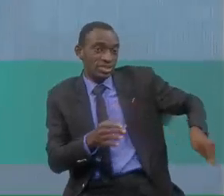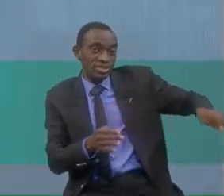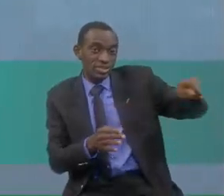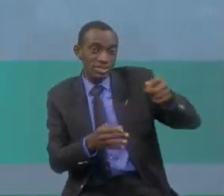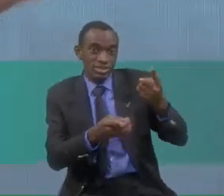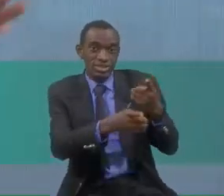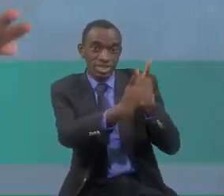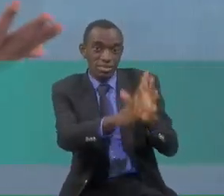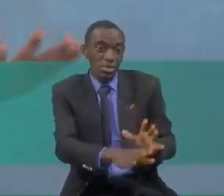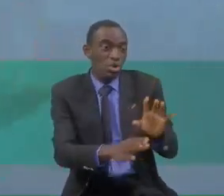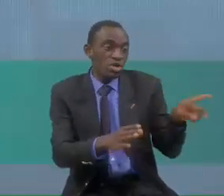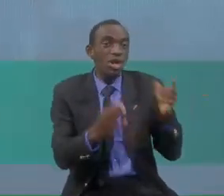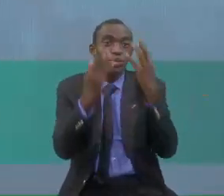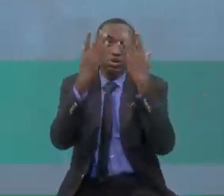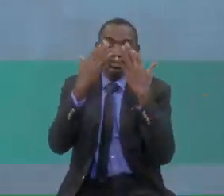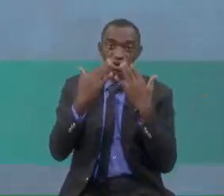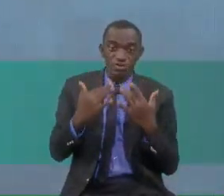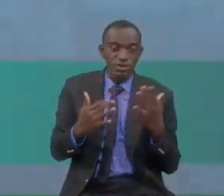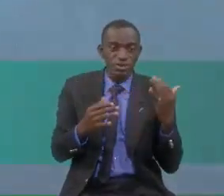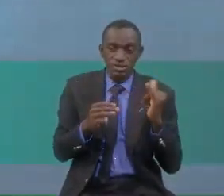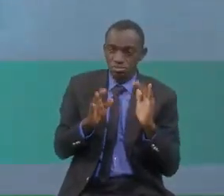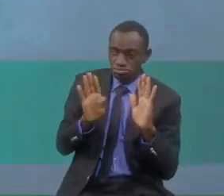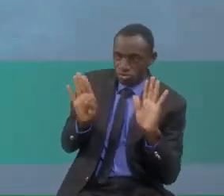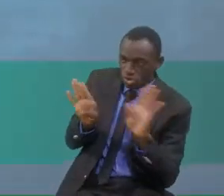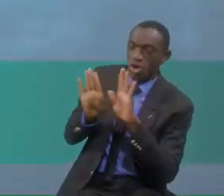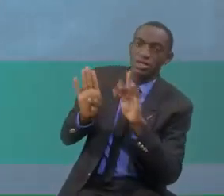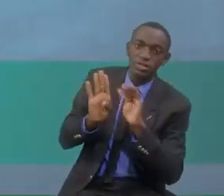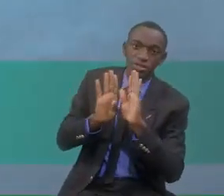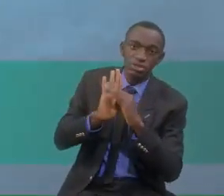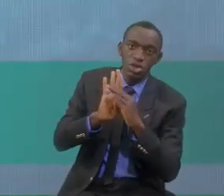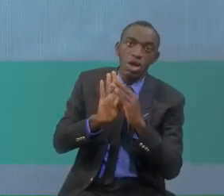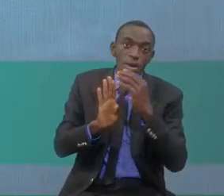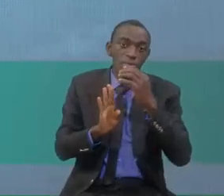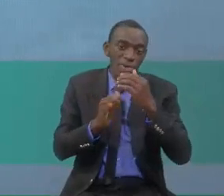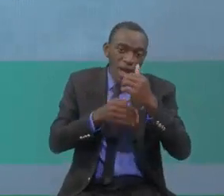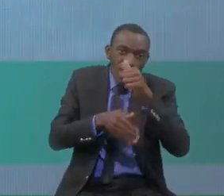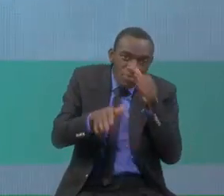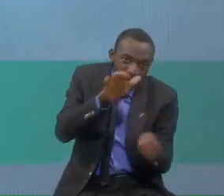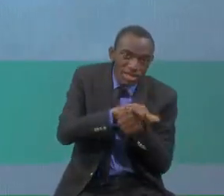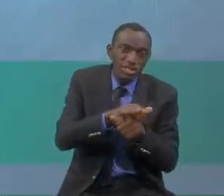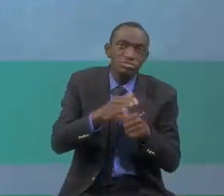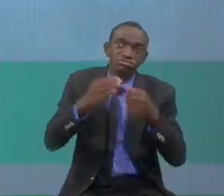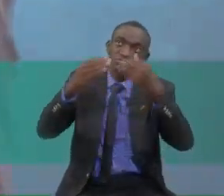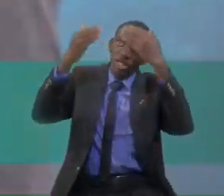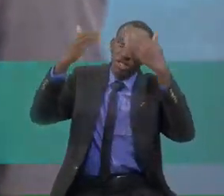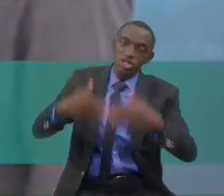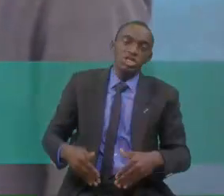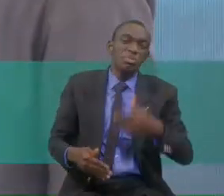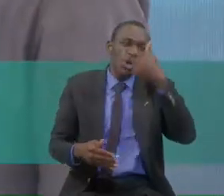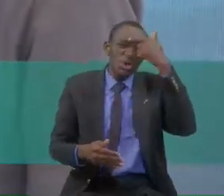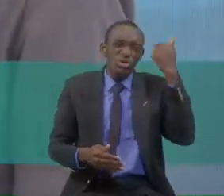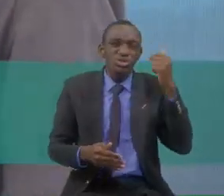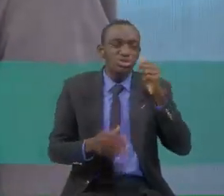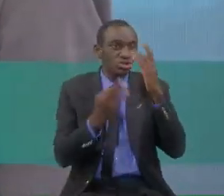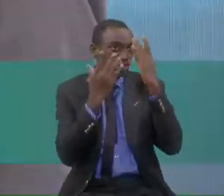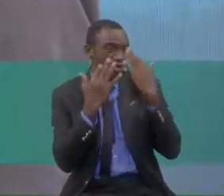the door, behind the curtain, because sorrow and sadness also brings fear. Look at what happened